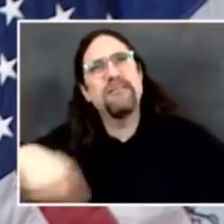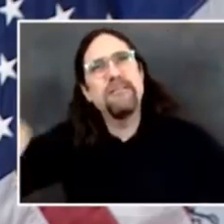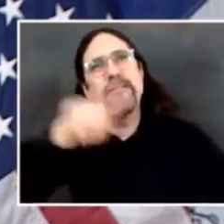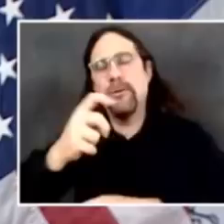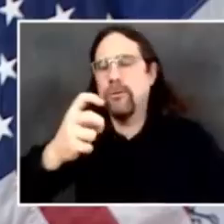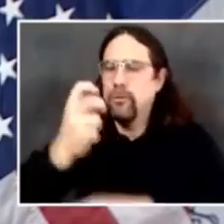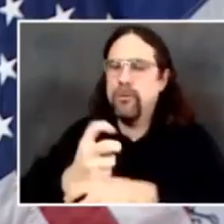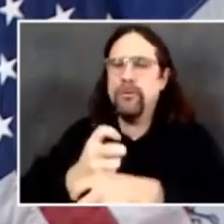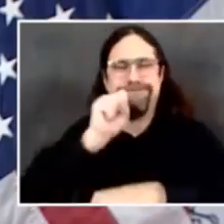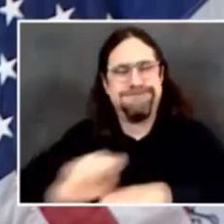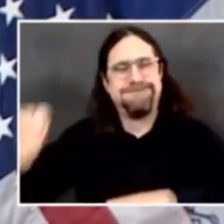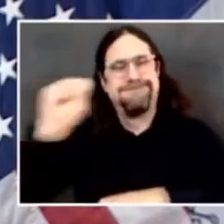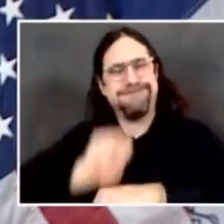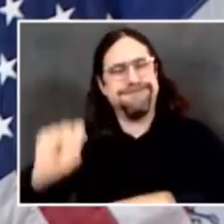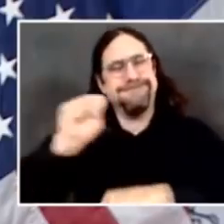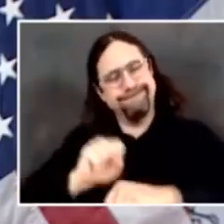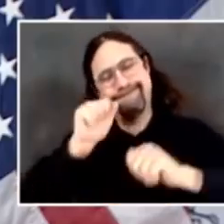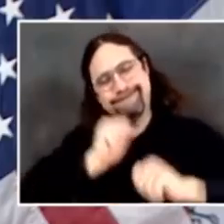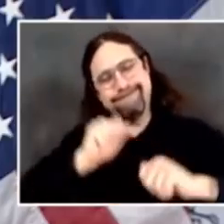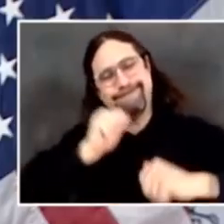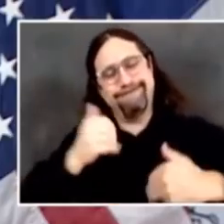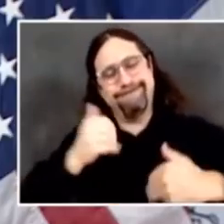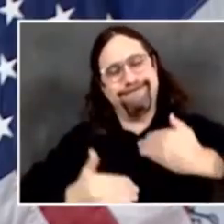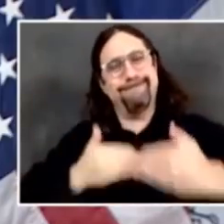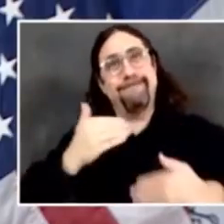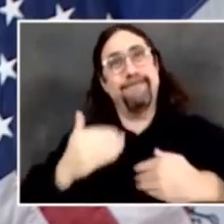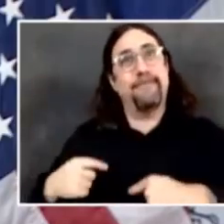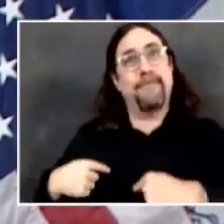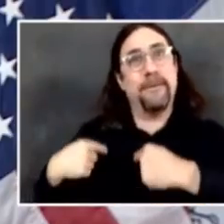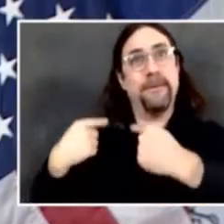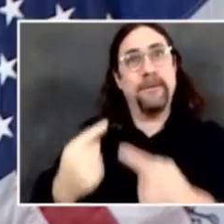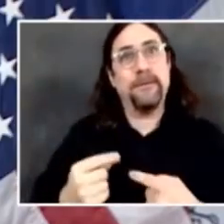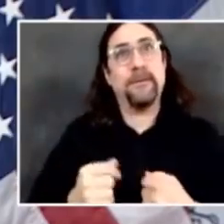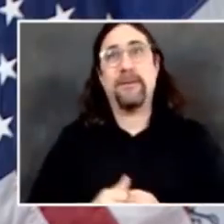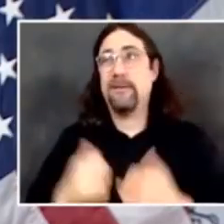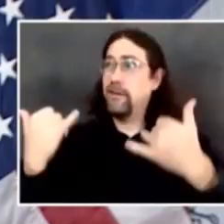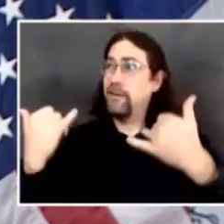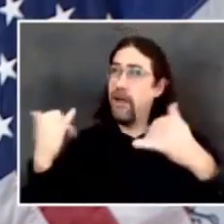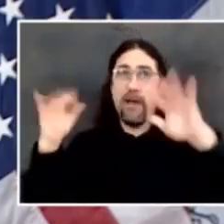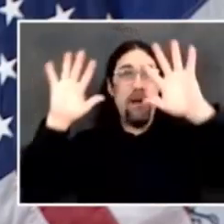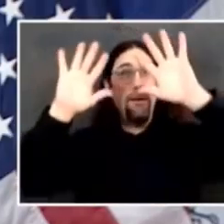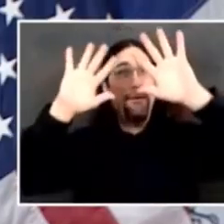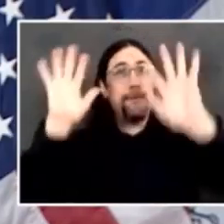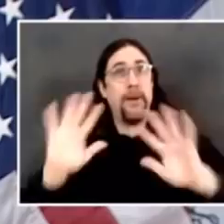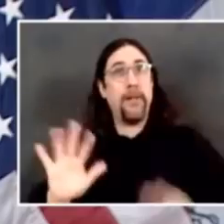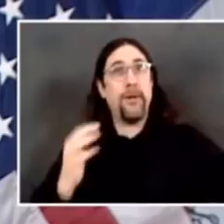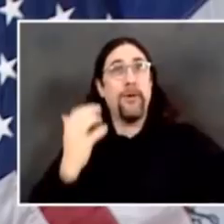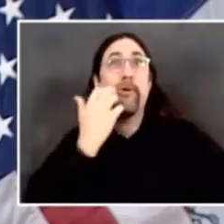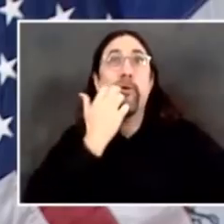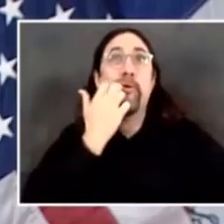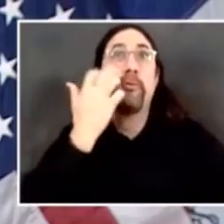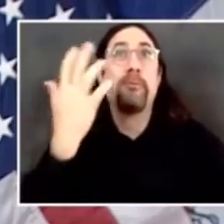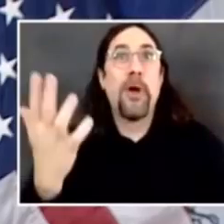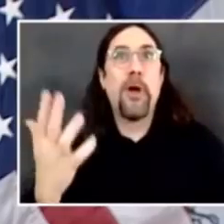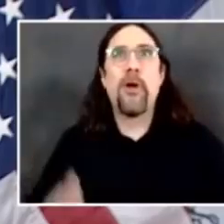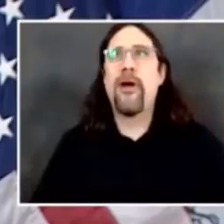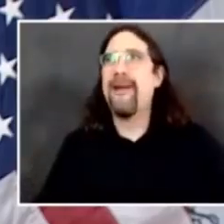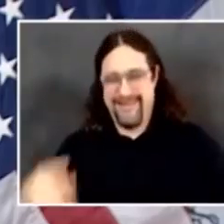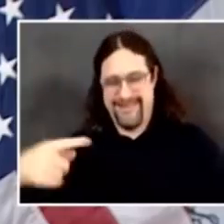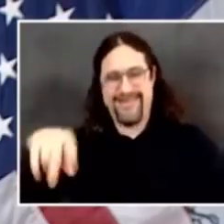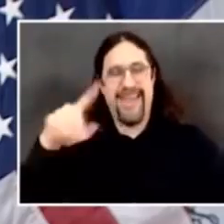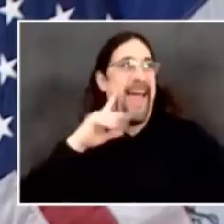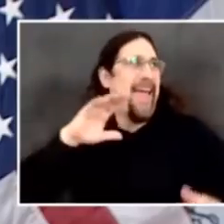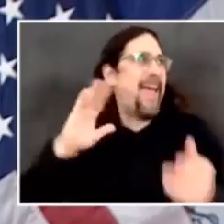us start to think maybe things are even a little better than the facts suggest. And that's where we have to always keep our balance.